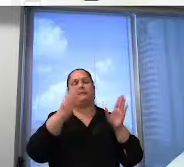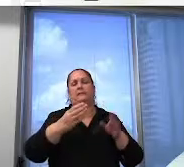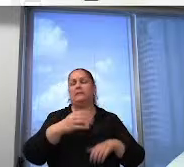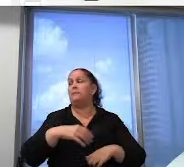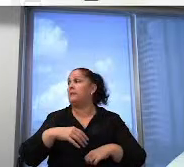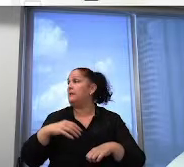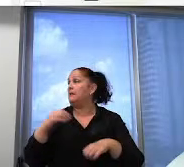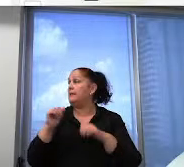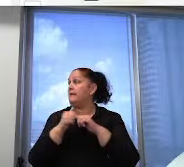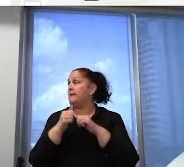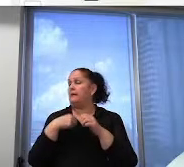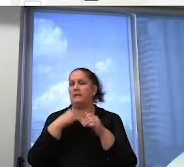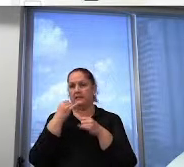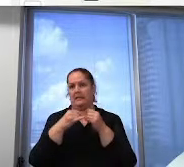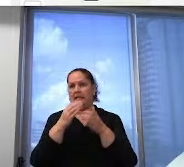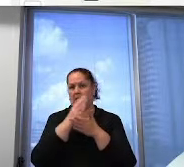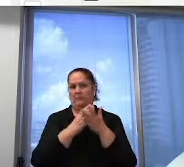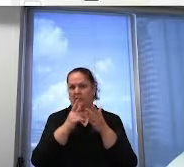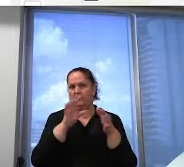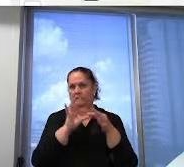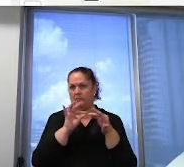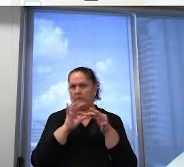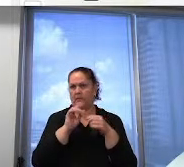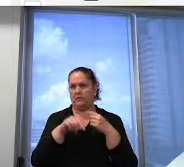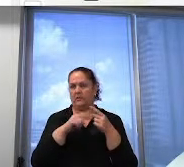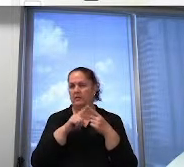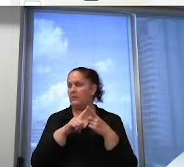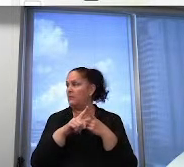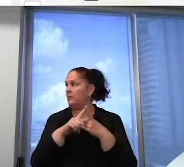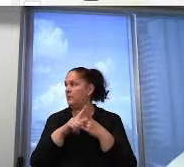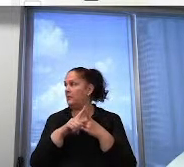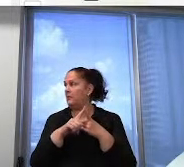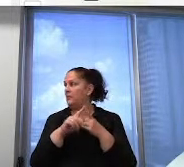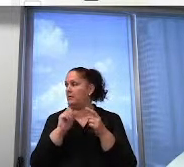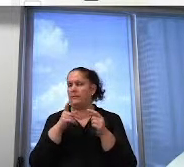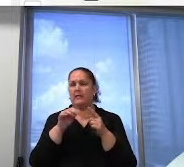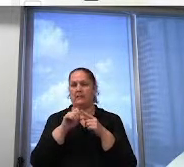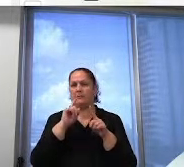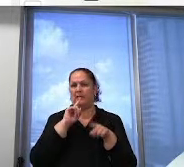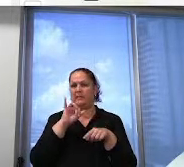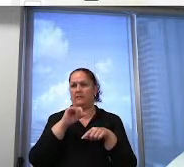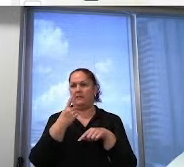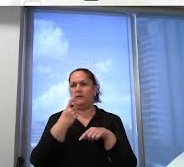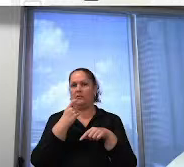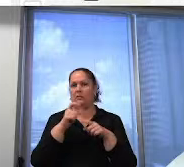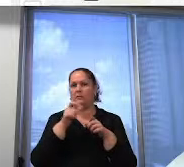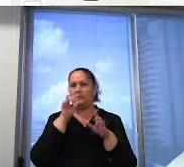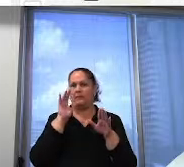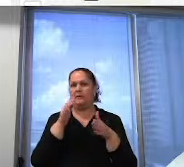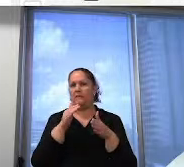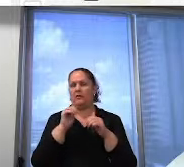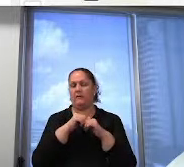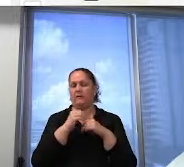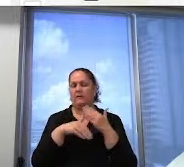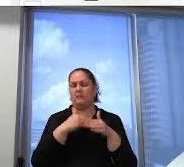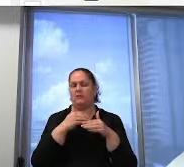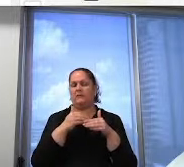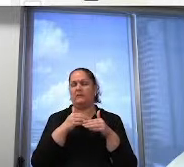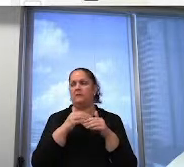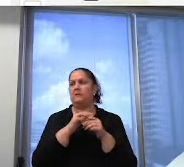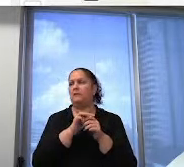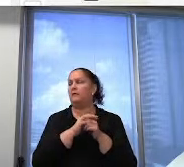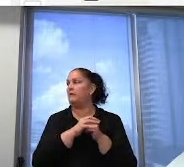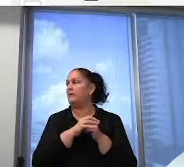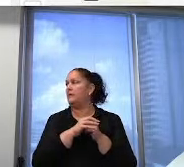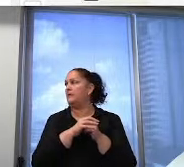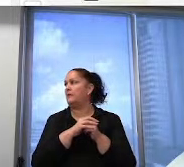segment? The method of delivery, which is the last part that you mentioned about the EPC, I want to answer that question last. I just want to focus on what the process